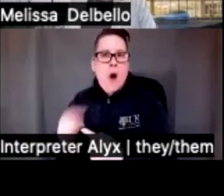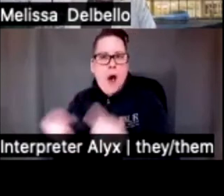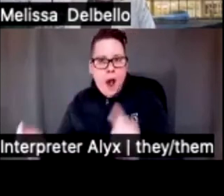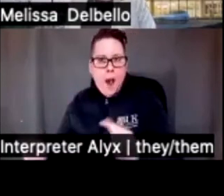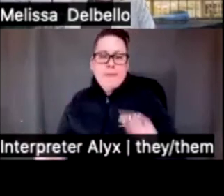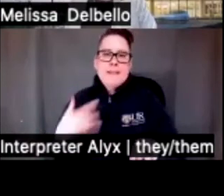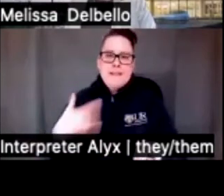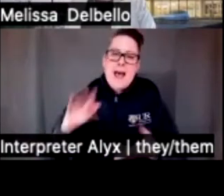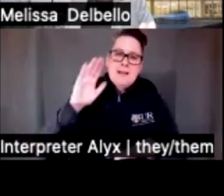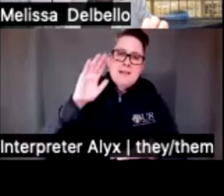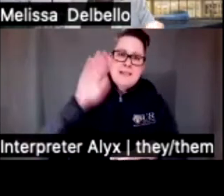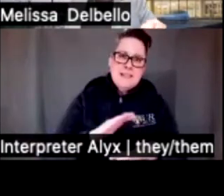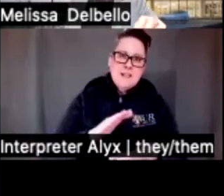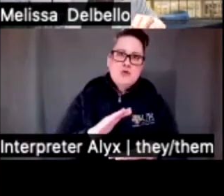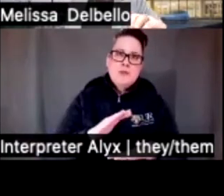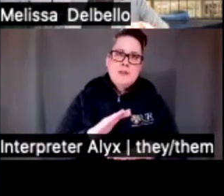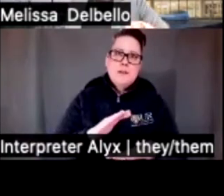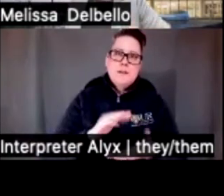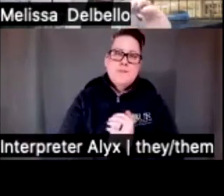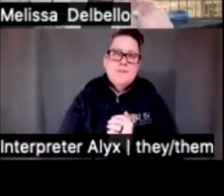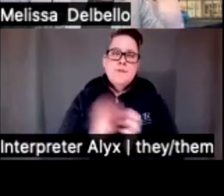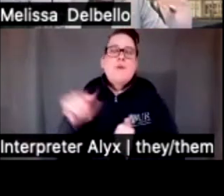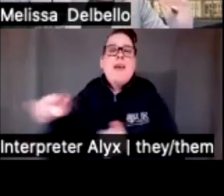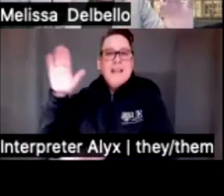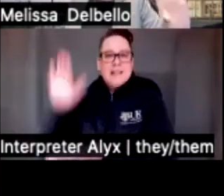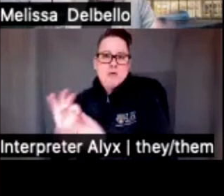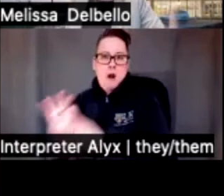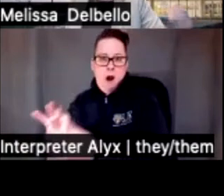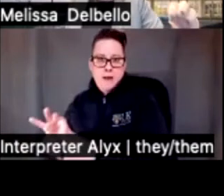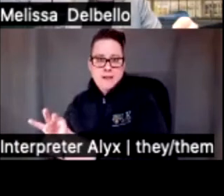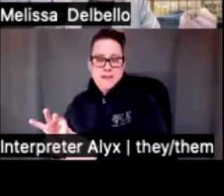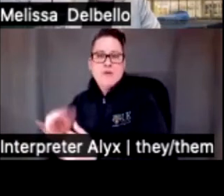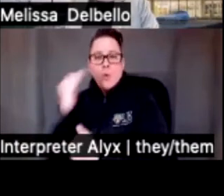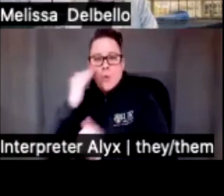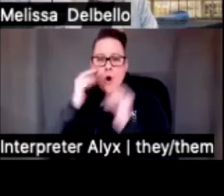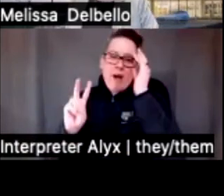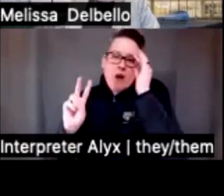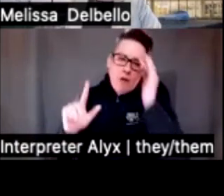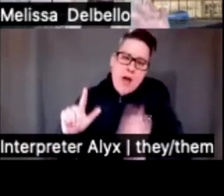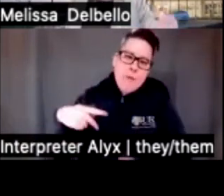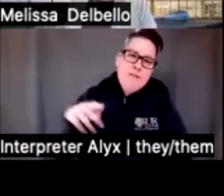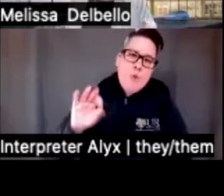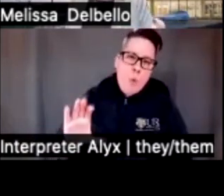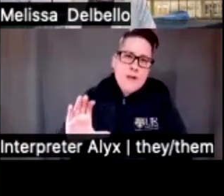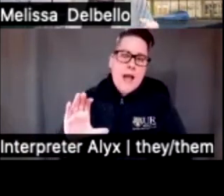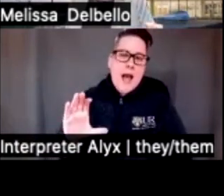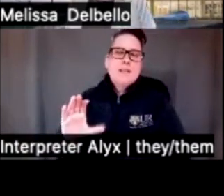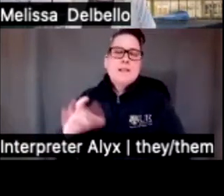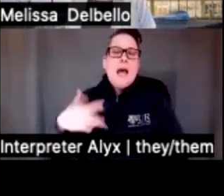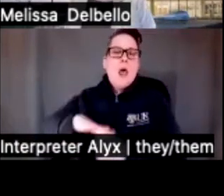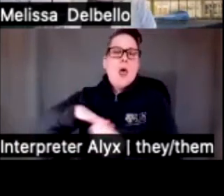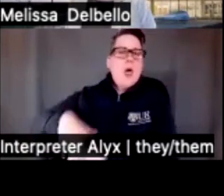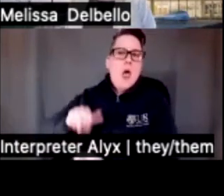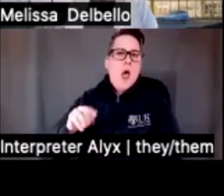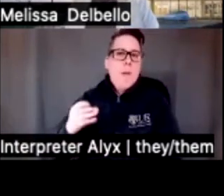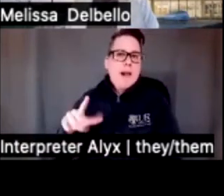decreased connectivity when we know that the ventrolateral prefrontal cortex inhibits the